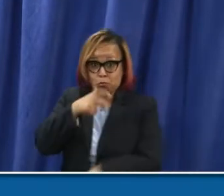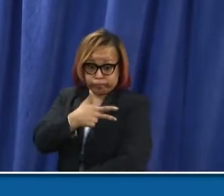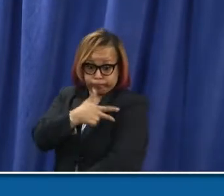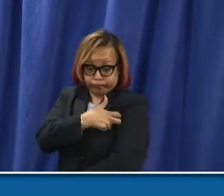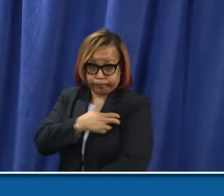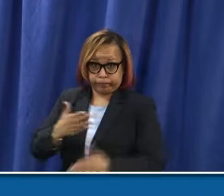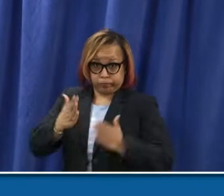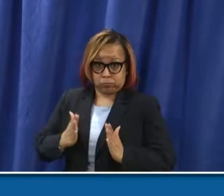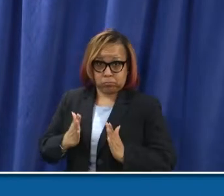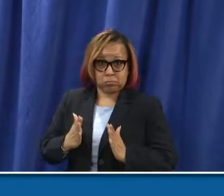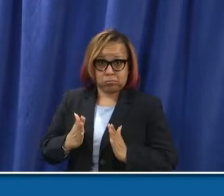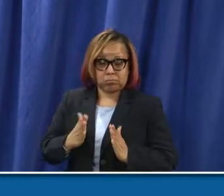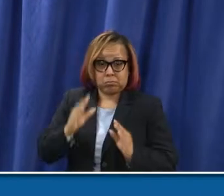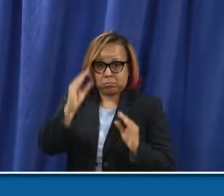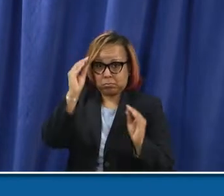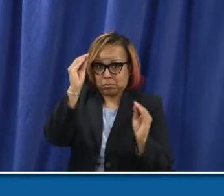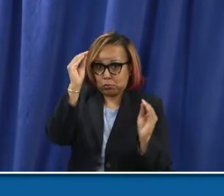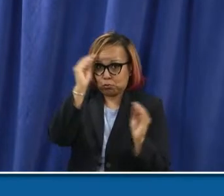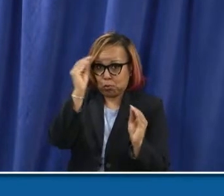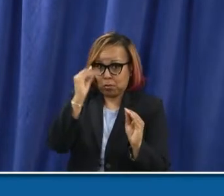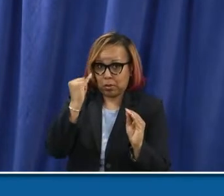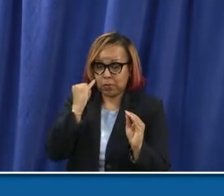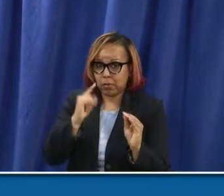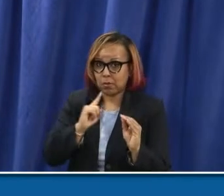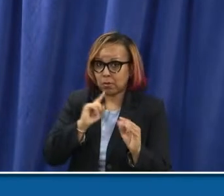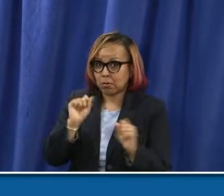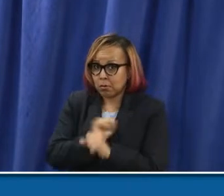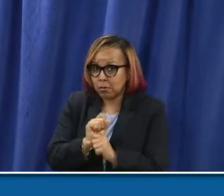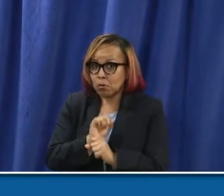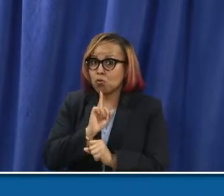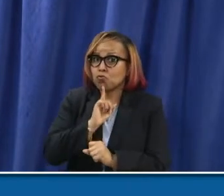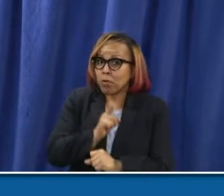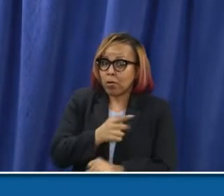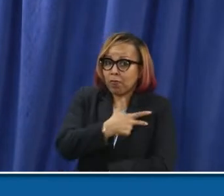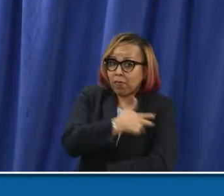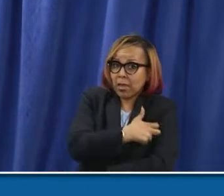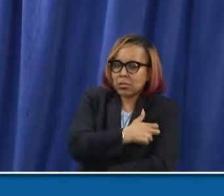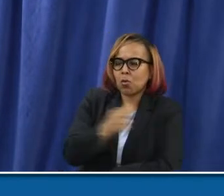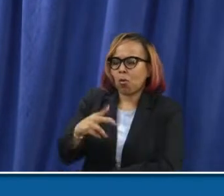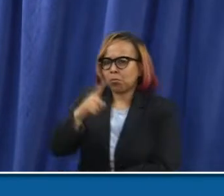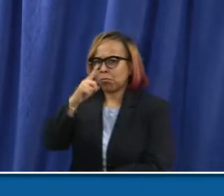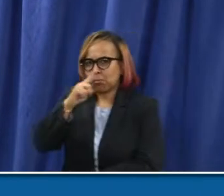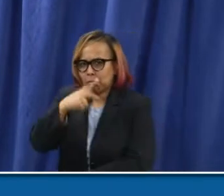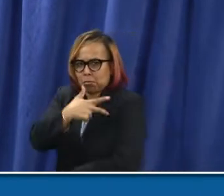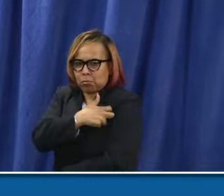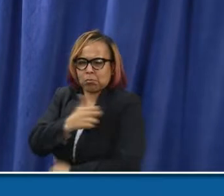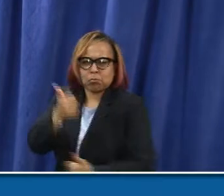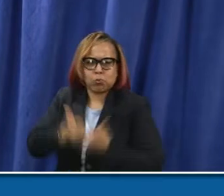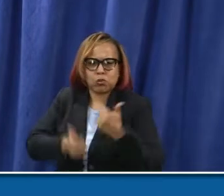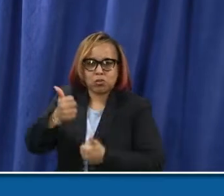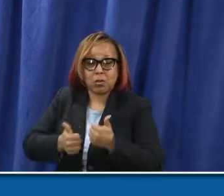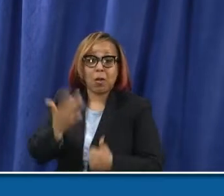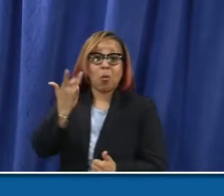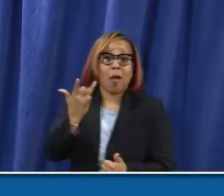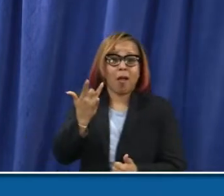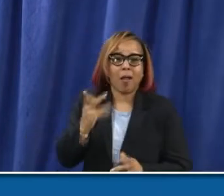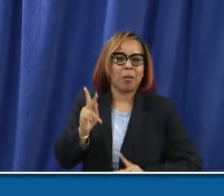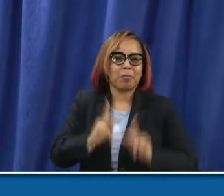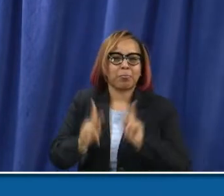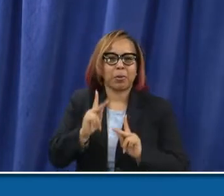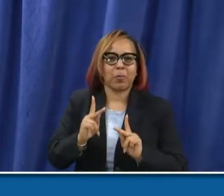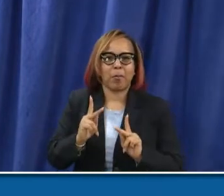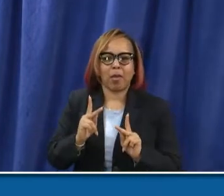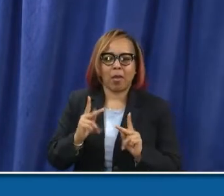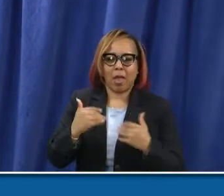vaccine do not know whether they got the real vaccine or whether they got the placebo. And that's because people might